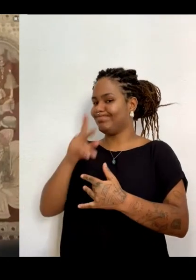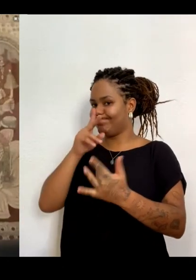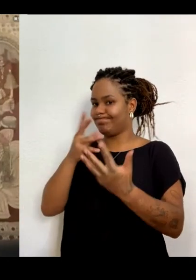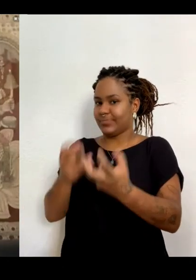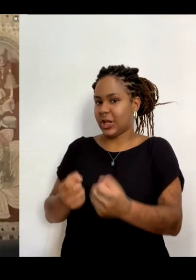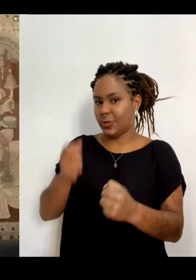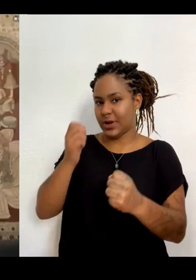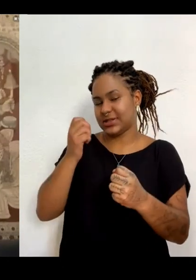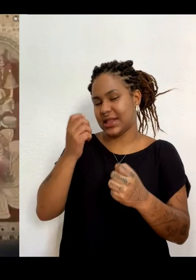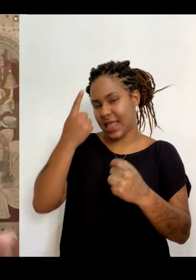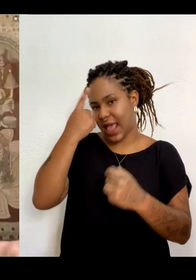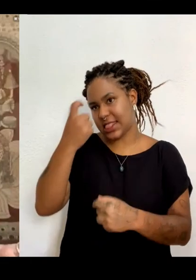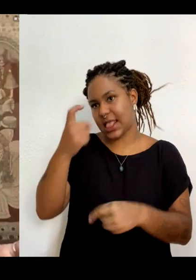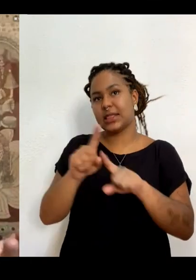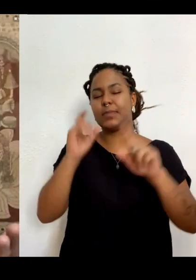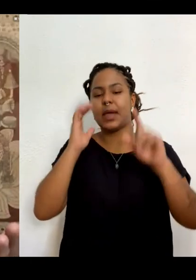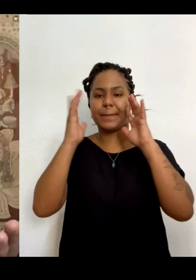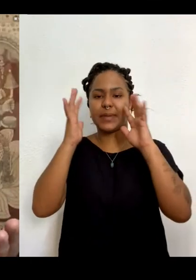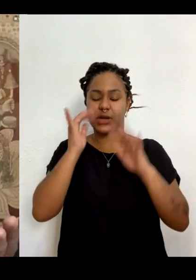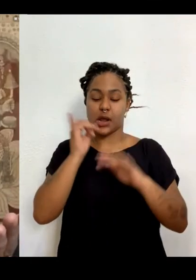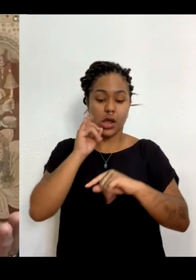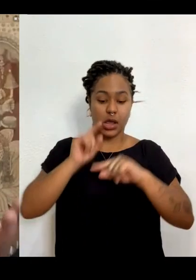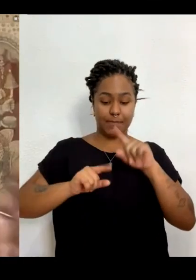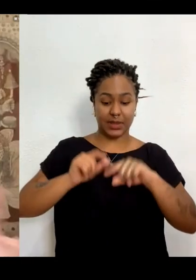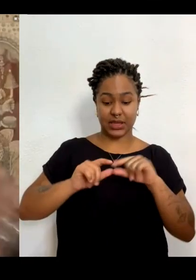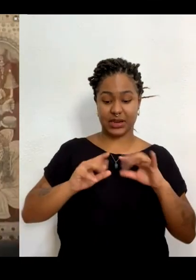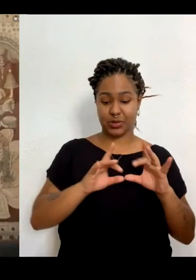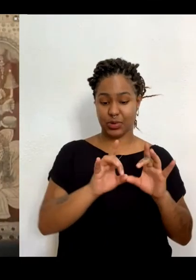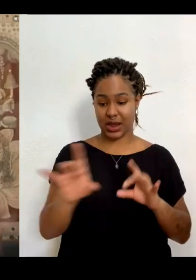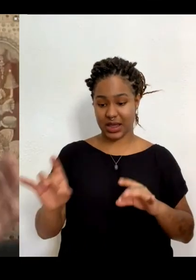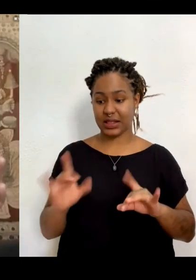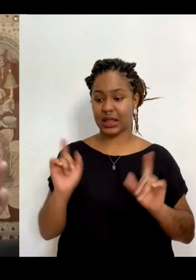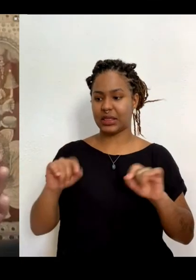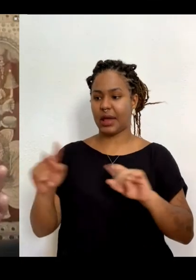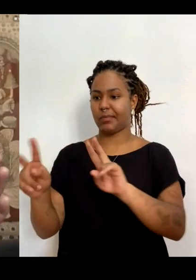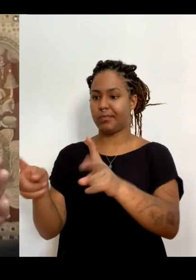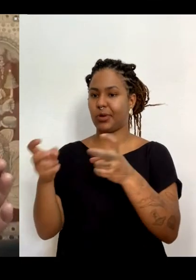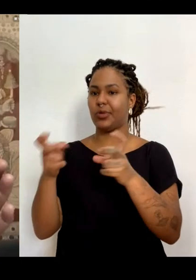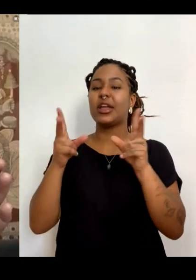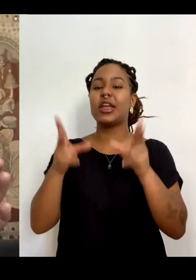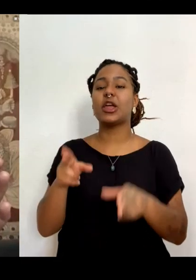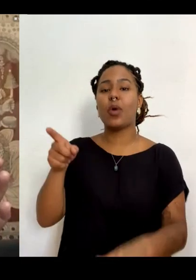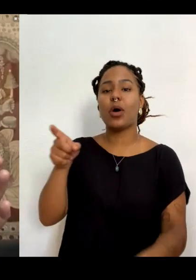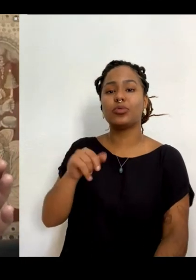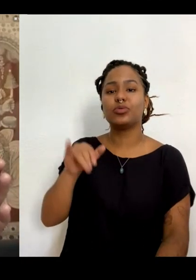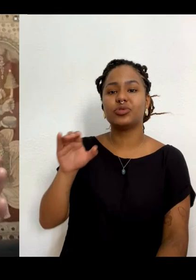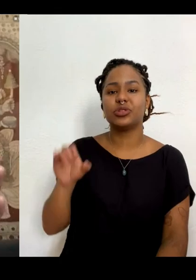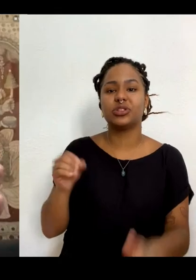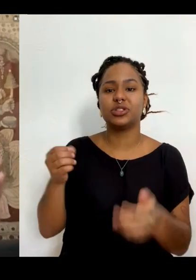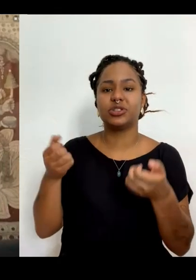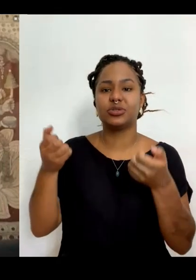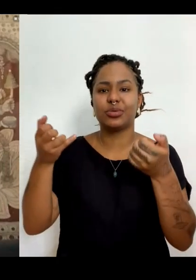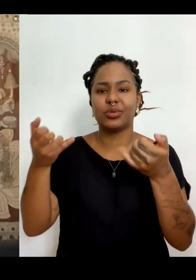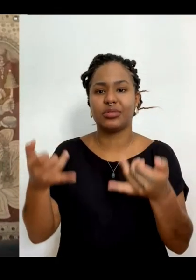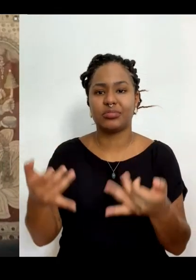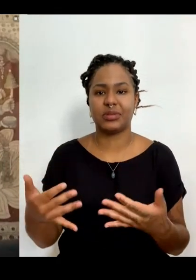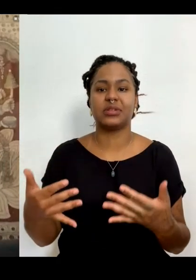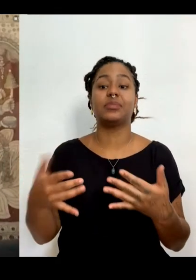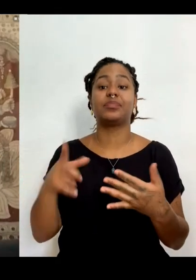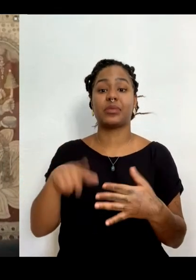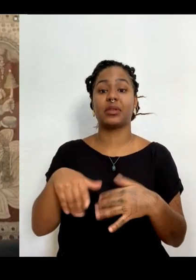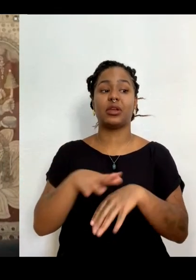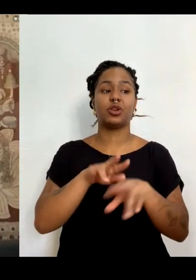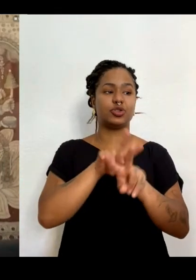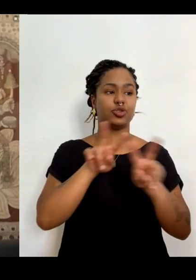can be snatched from every person what Chico was describing about the park that dispossessed the community yeah is the